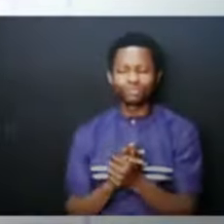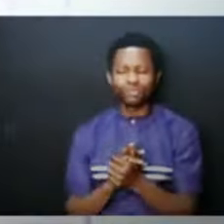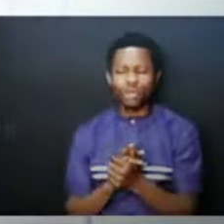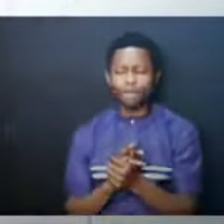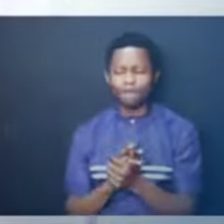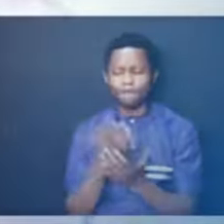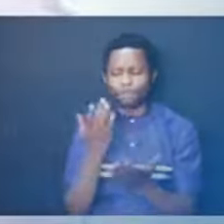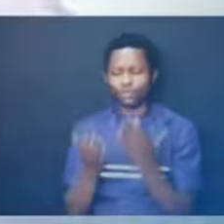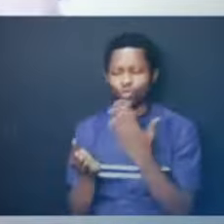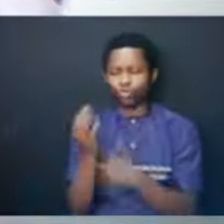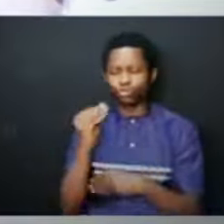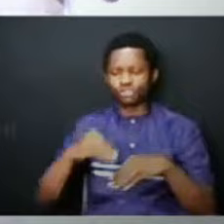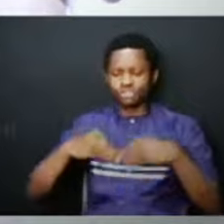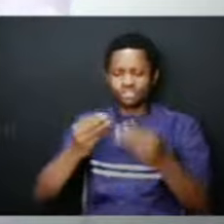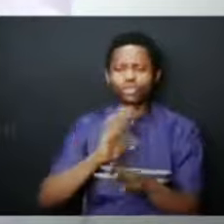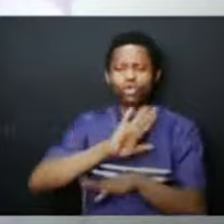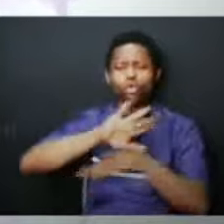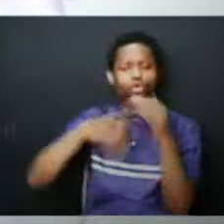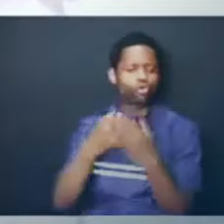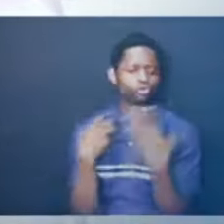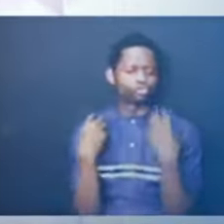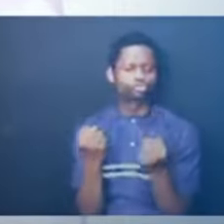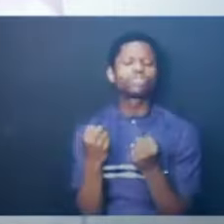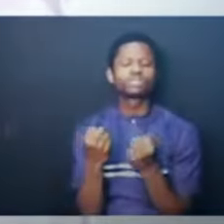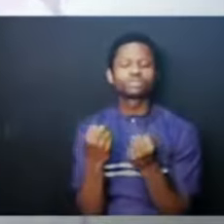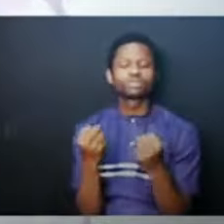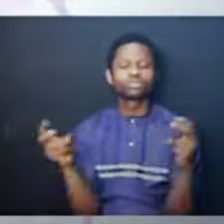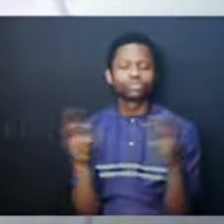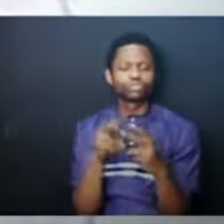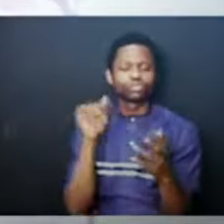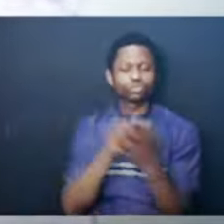our strength to be able to